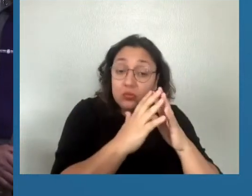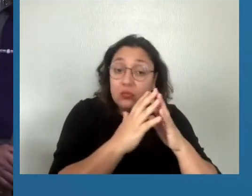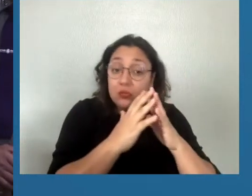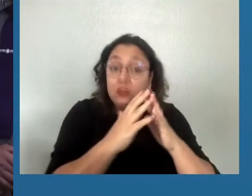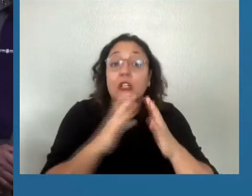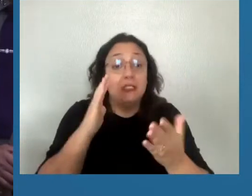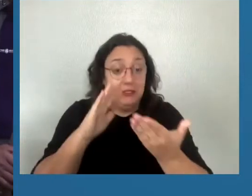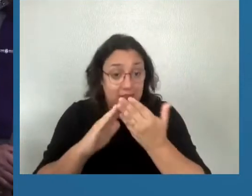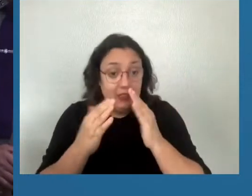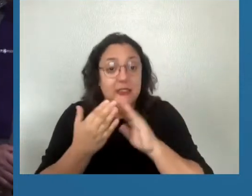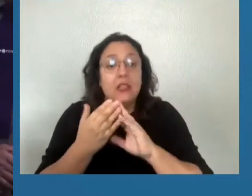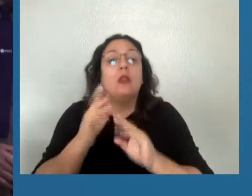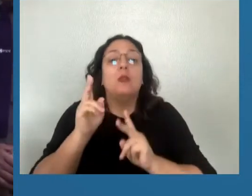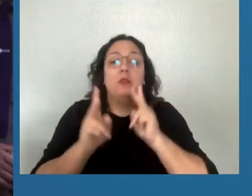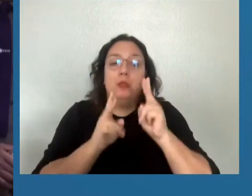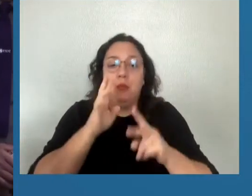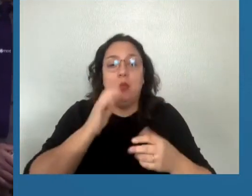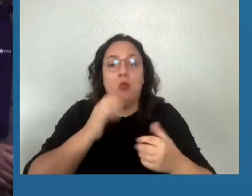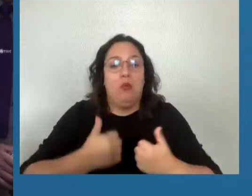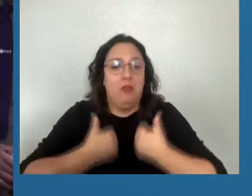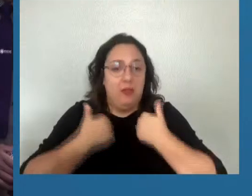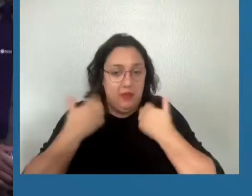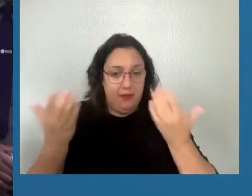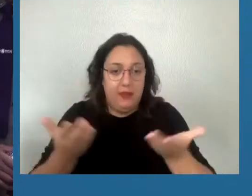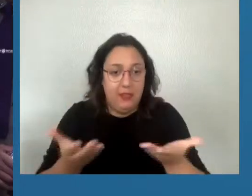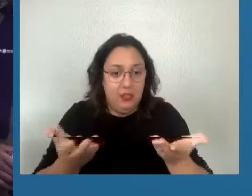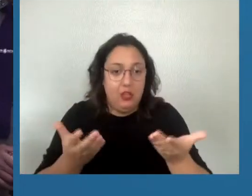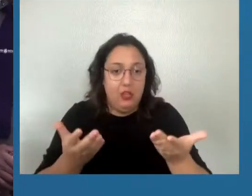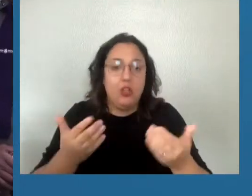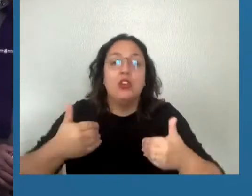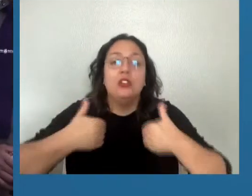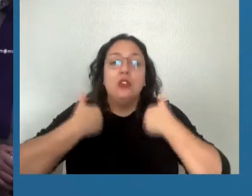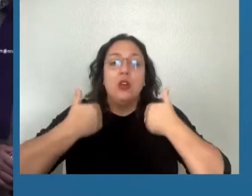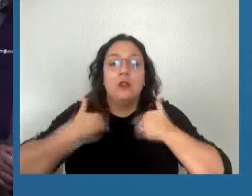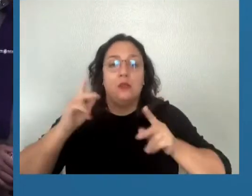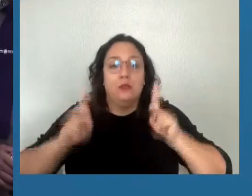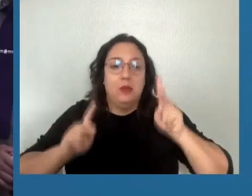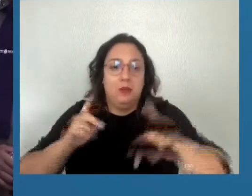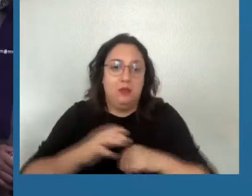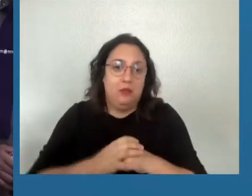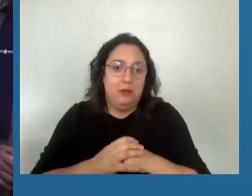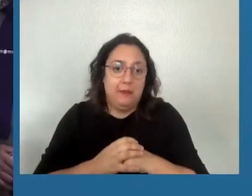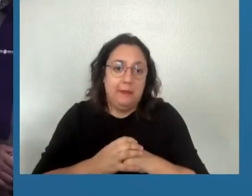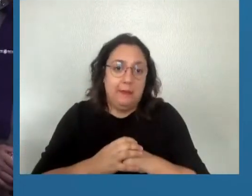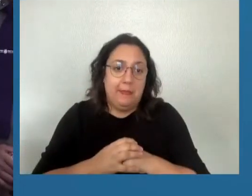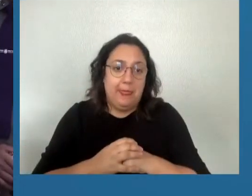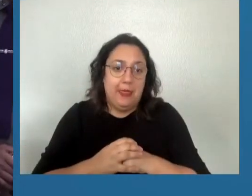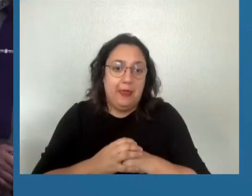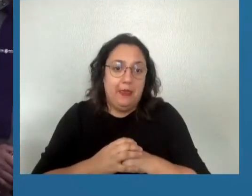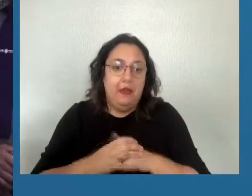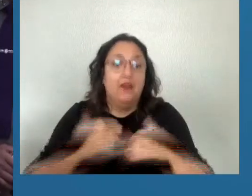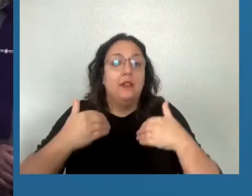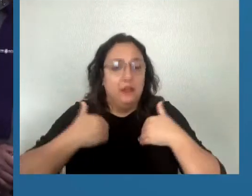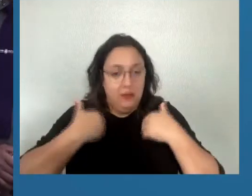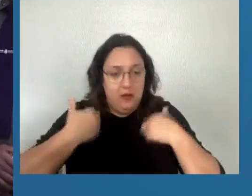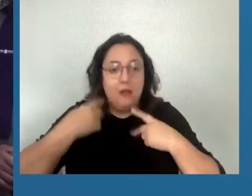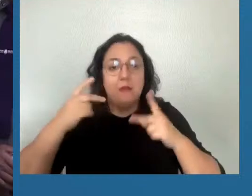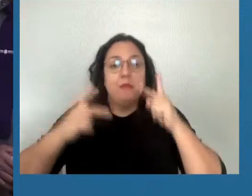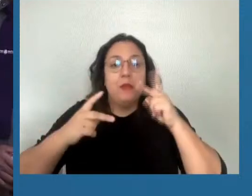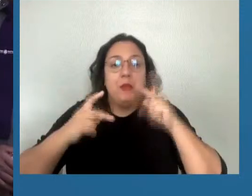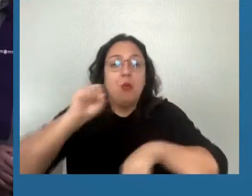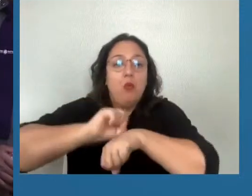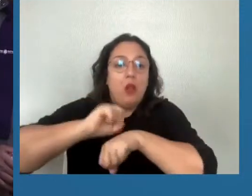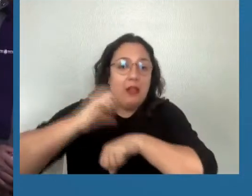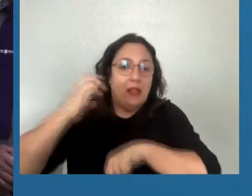with people living here. Young people. The young people work in the Capitol. Those who are educated at our